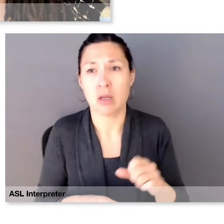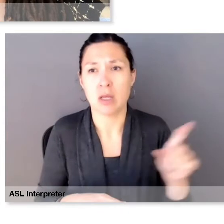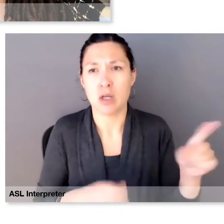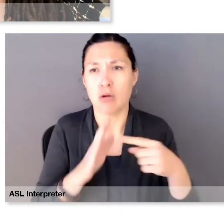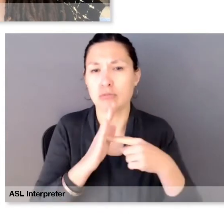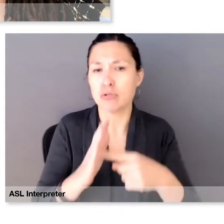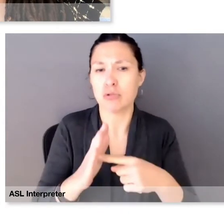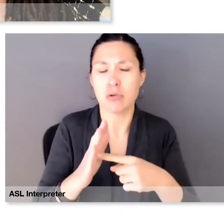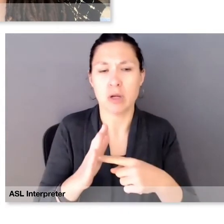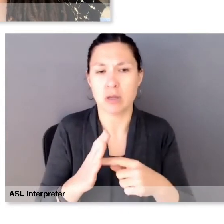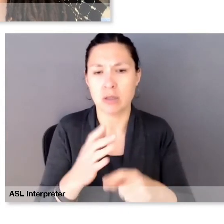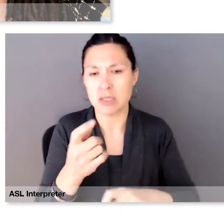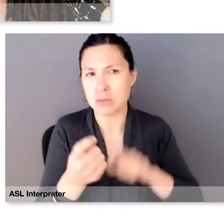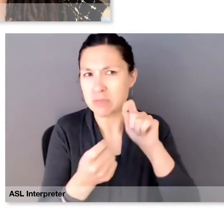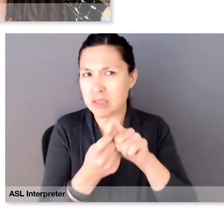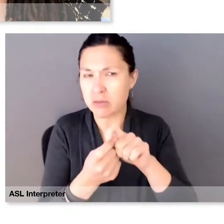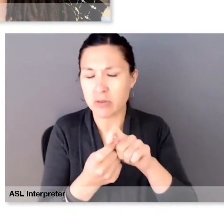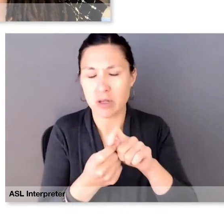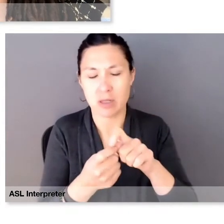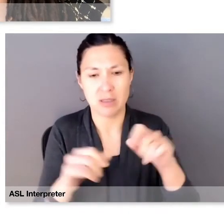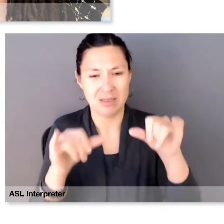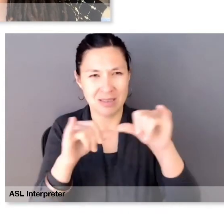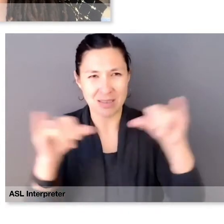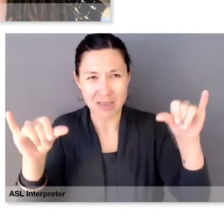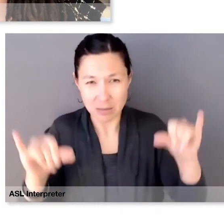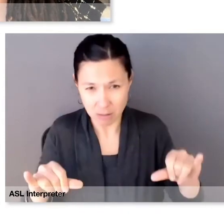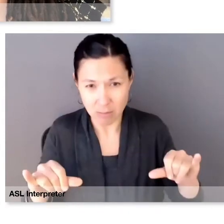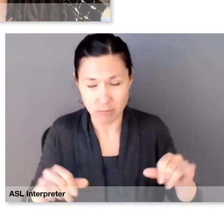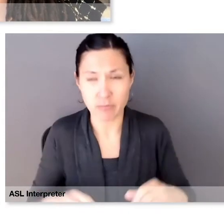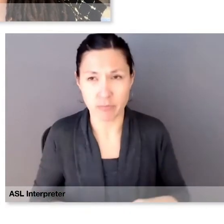of system,